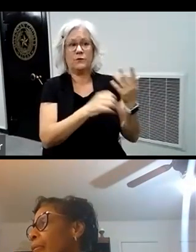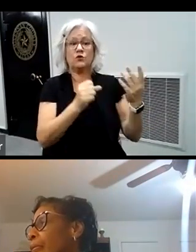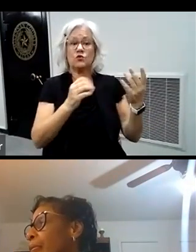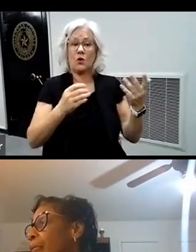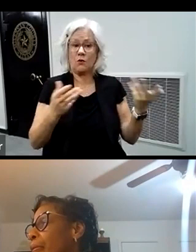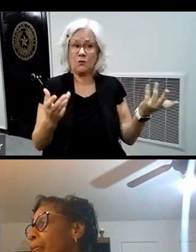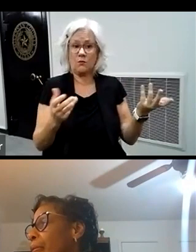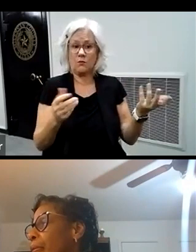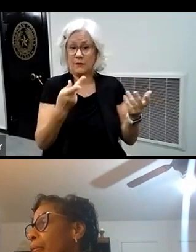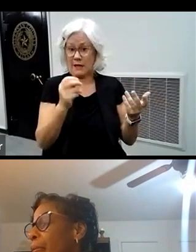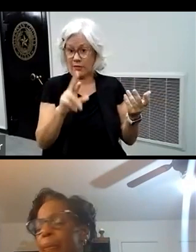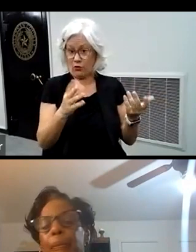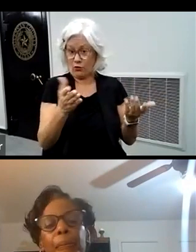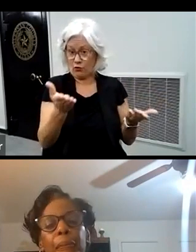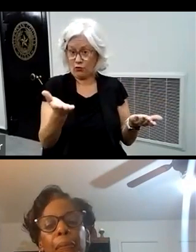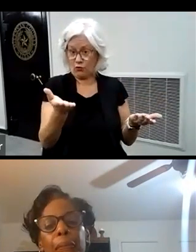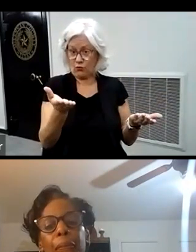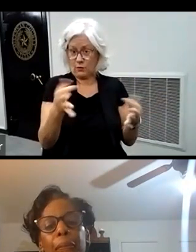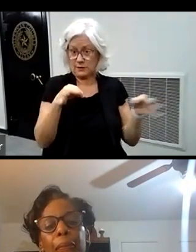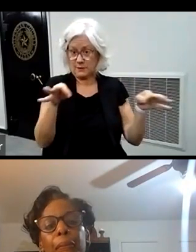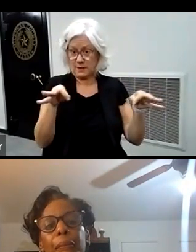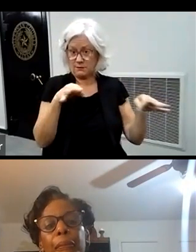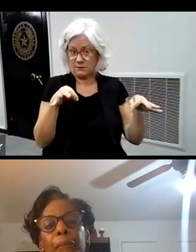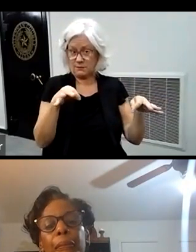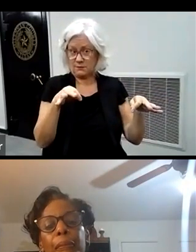So Heather on.